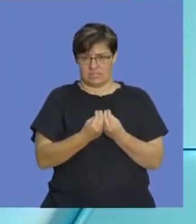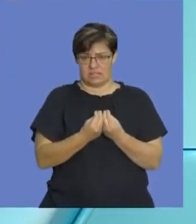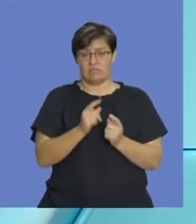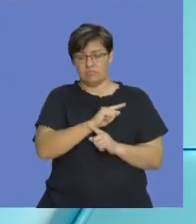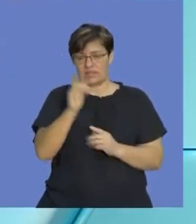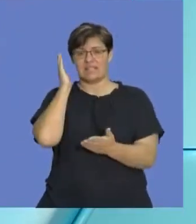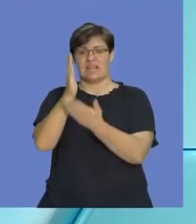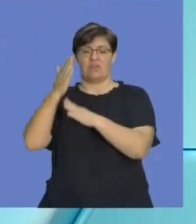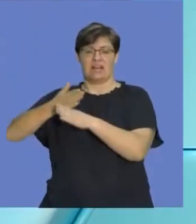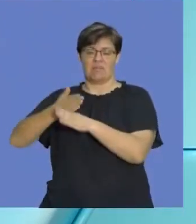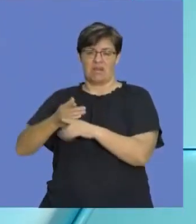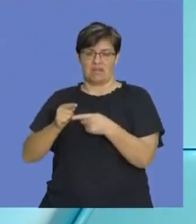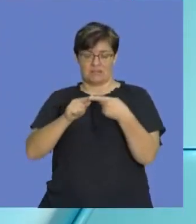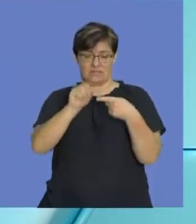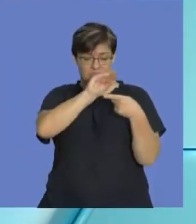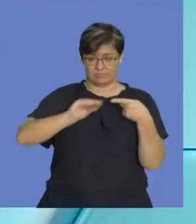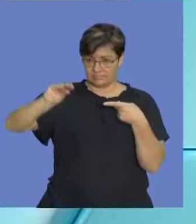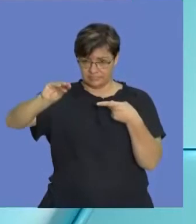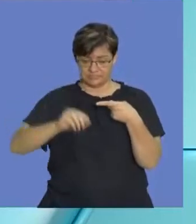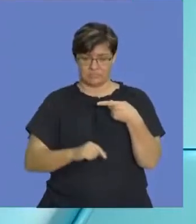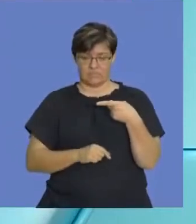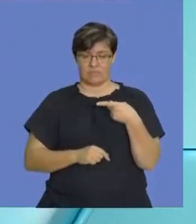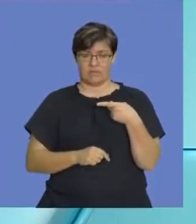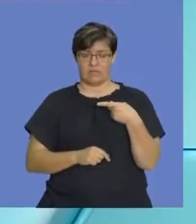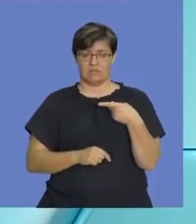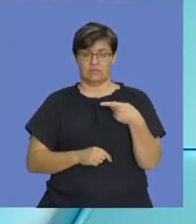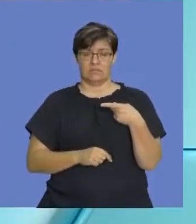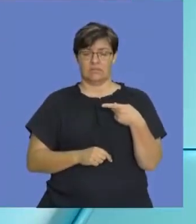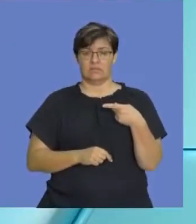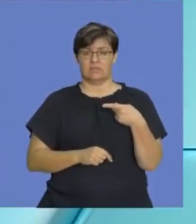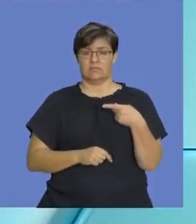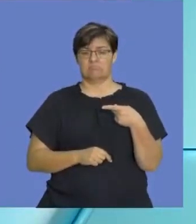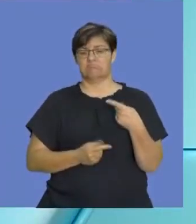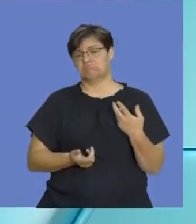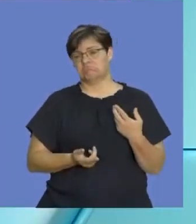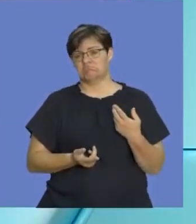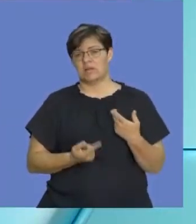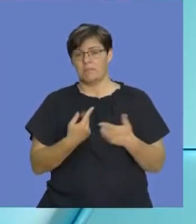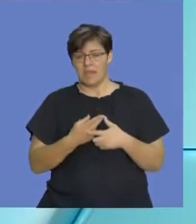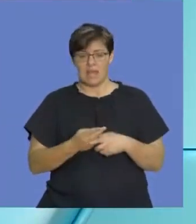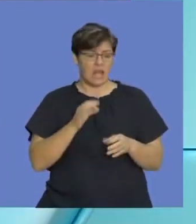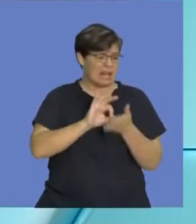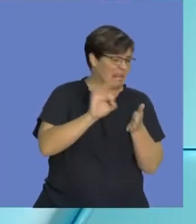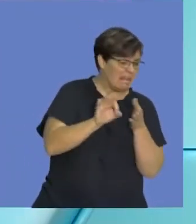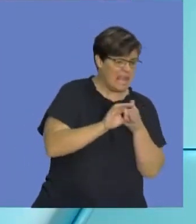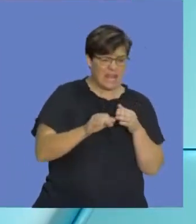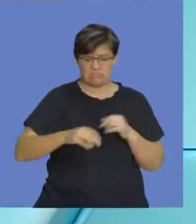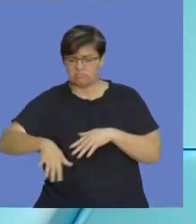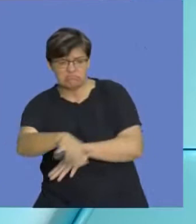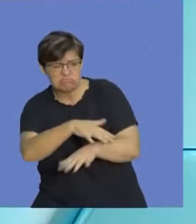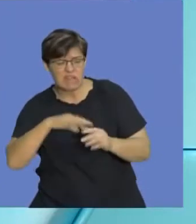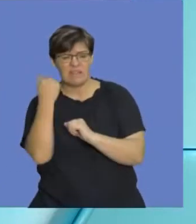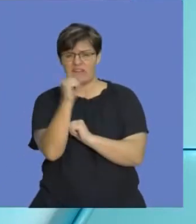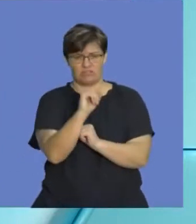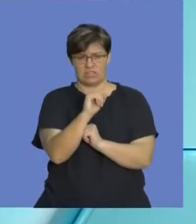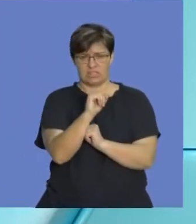labor. Those involved in the upkeep of the factory. In the factory, not making